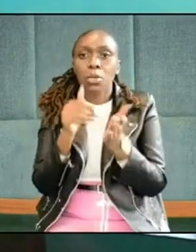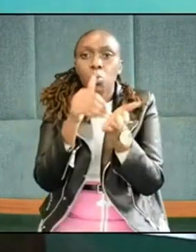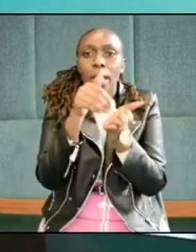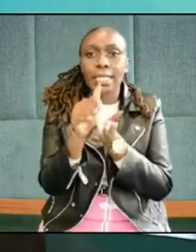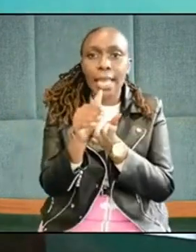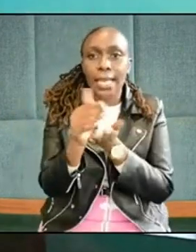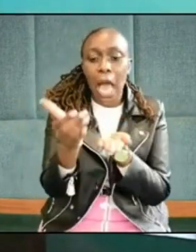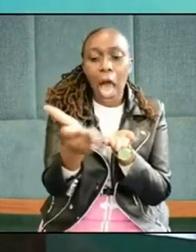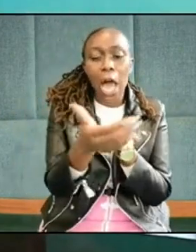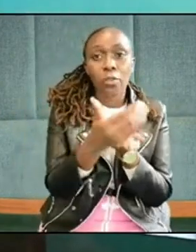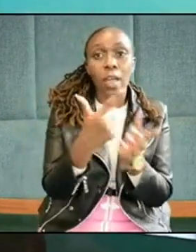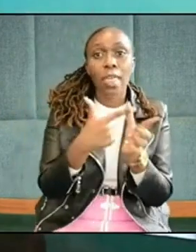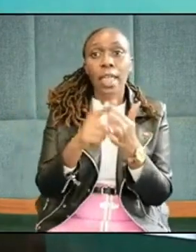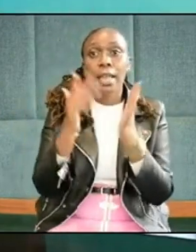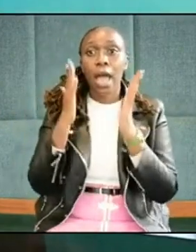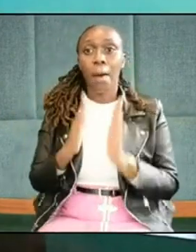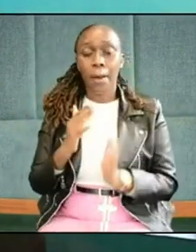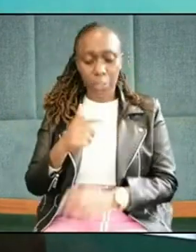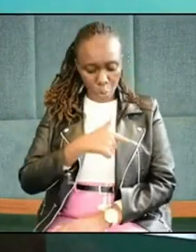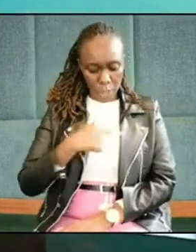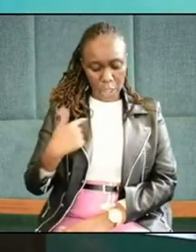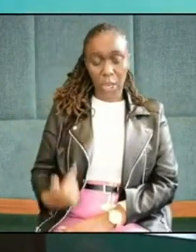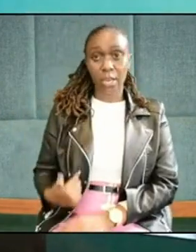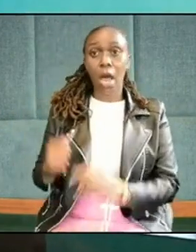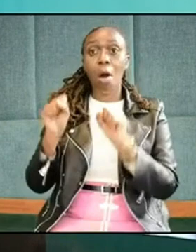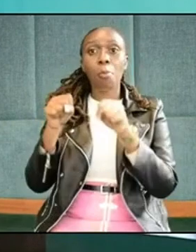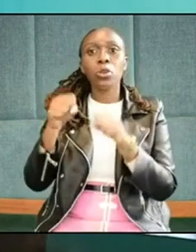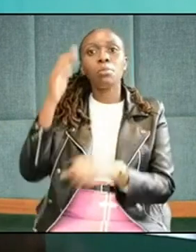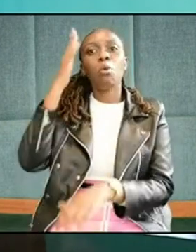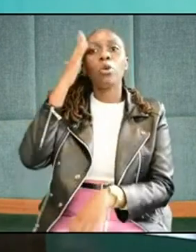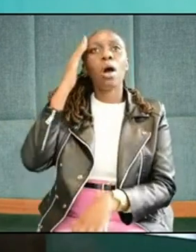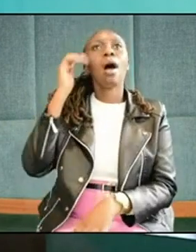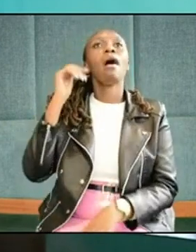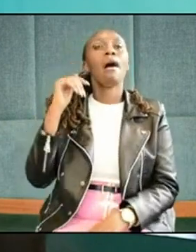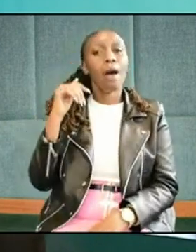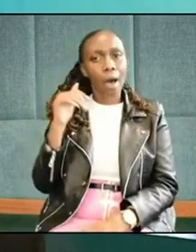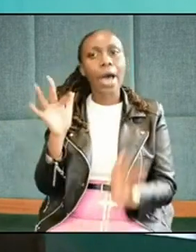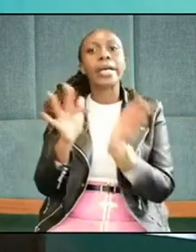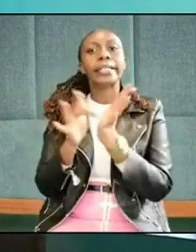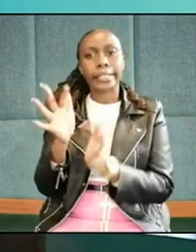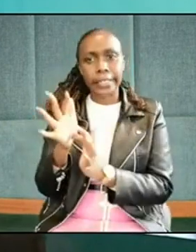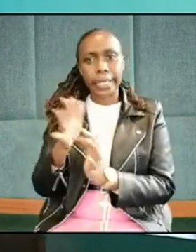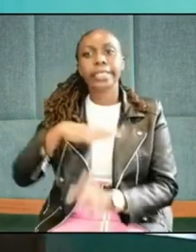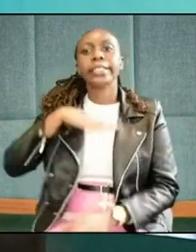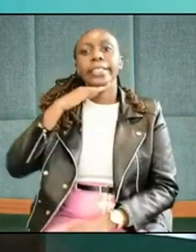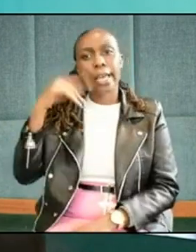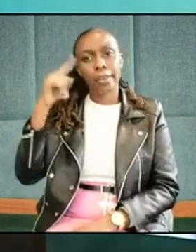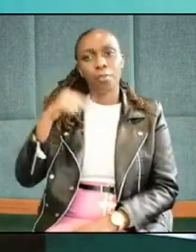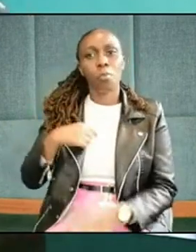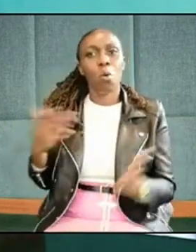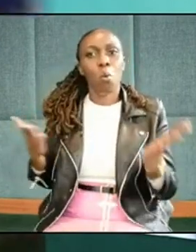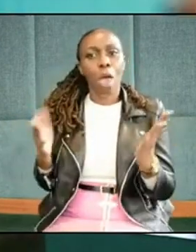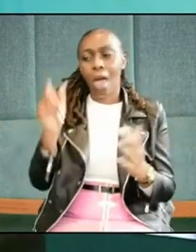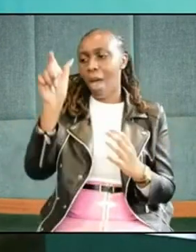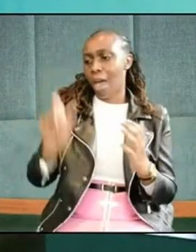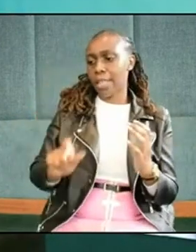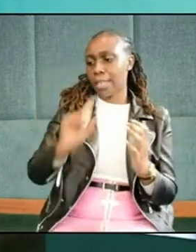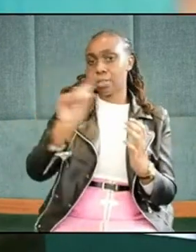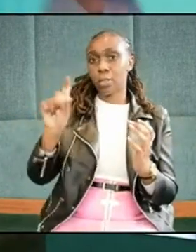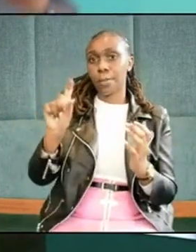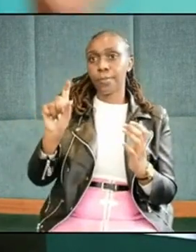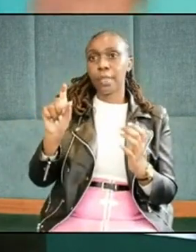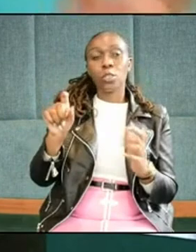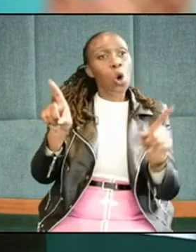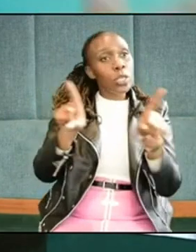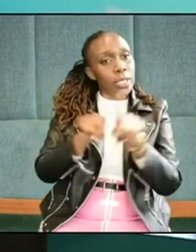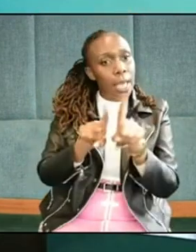and a person in China may come to know that Jesus died for me at the cross. So as a Sabbath school